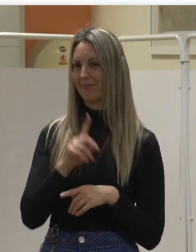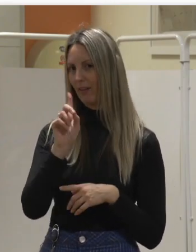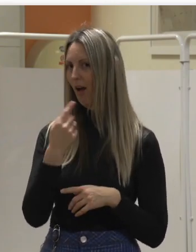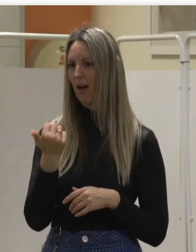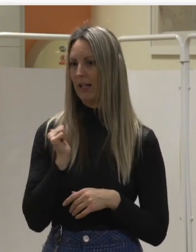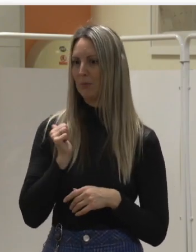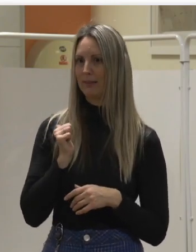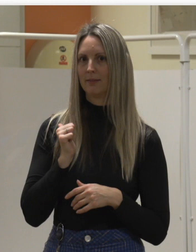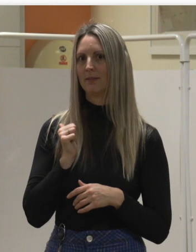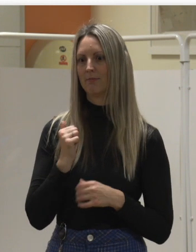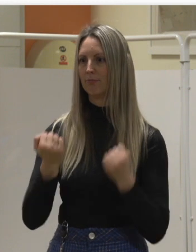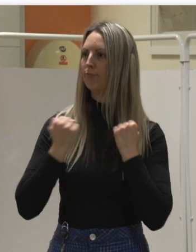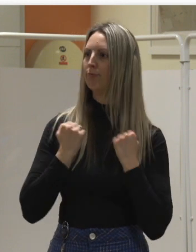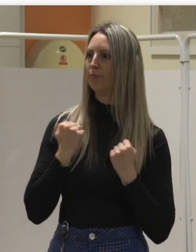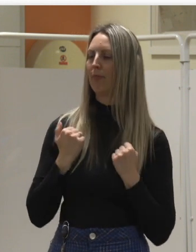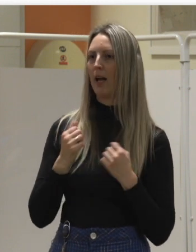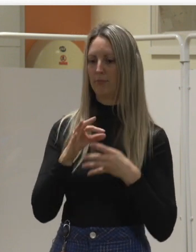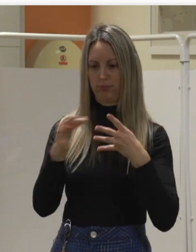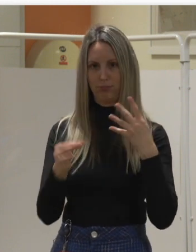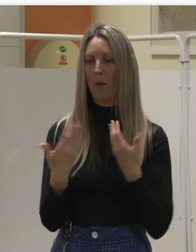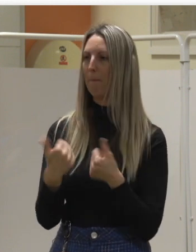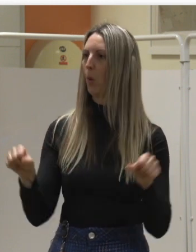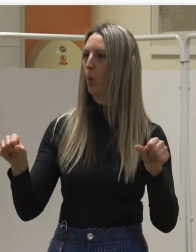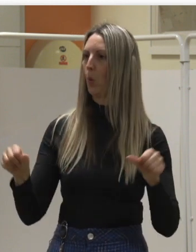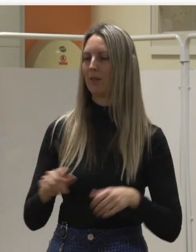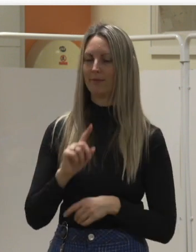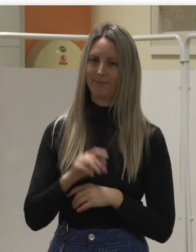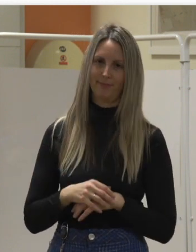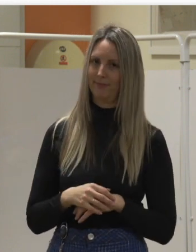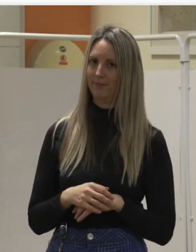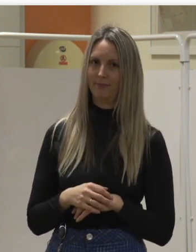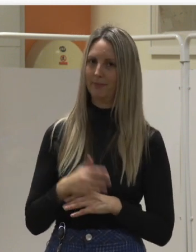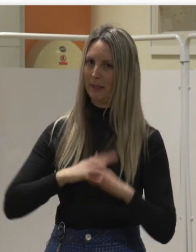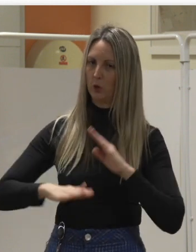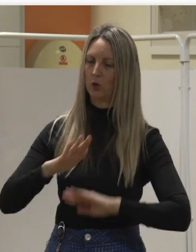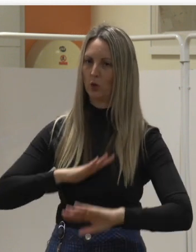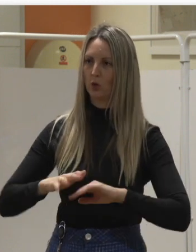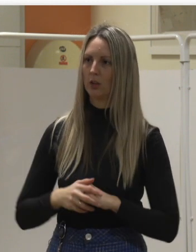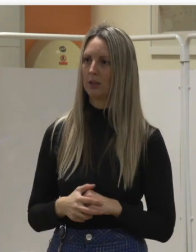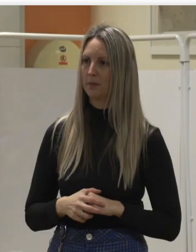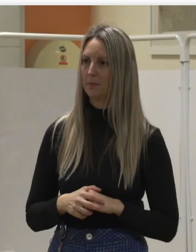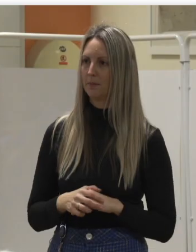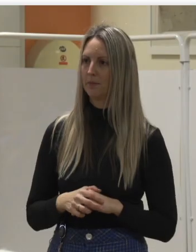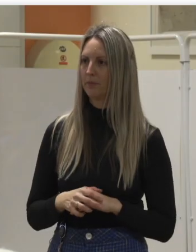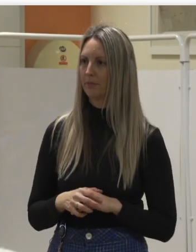go away within 3 months or 4 months. So, yeah, and that's the other thing.